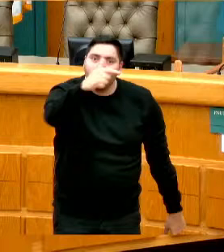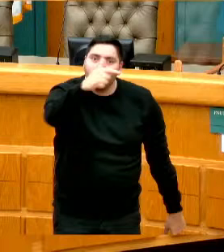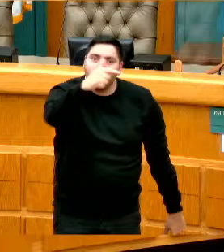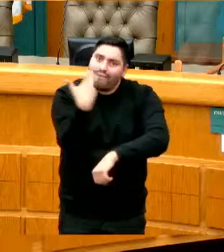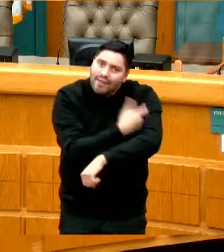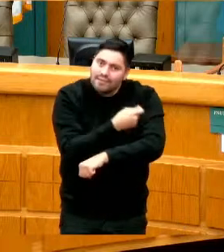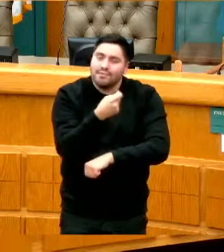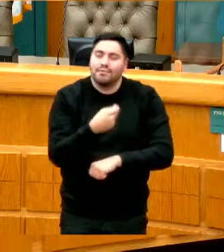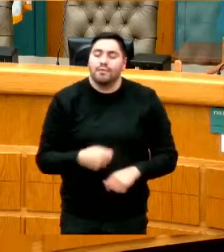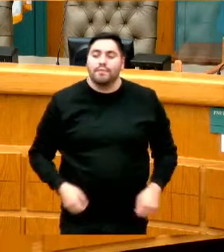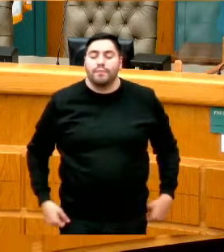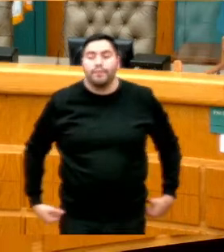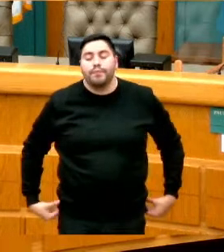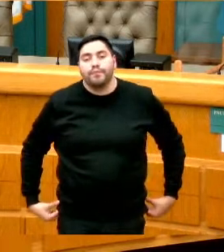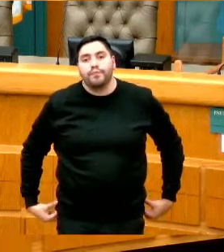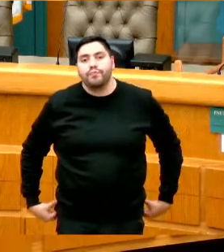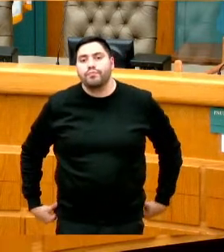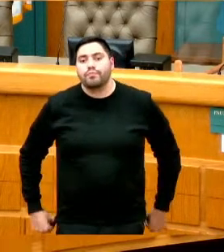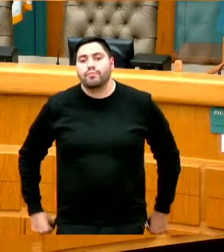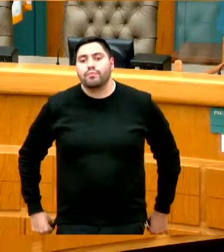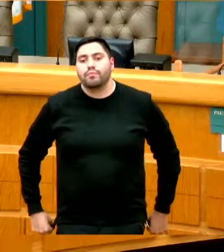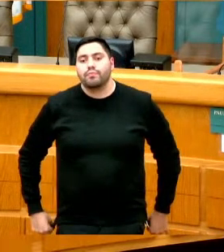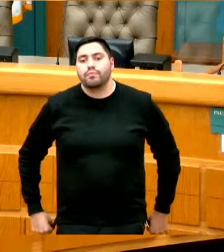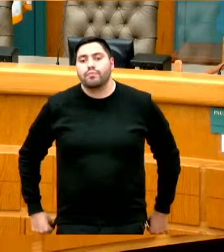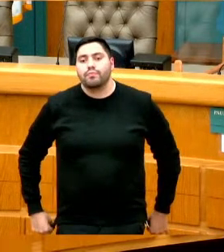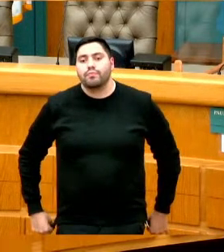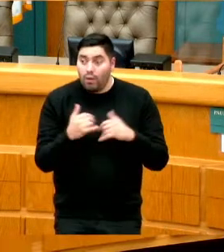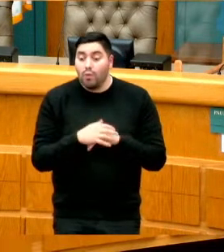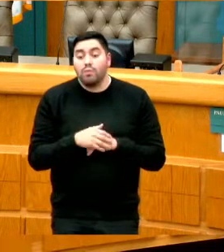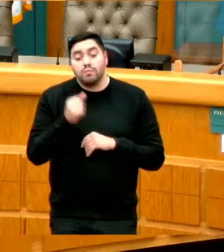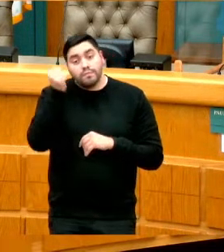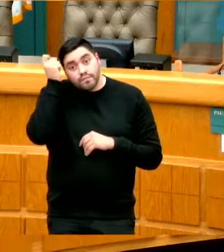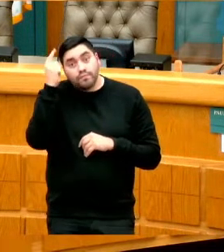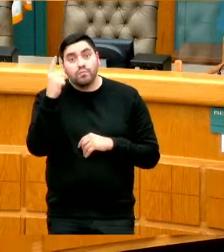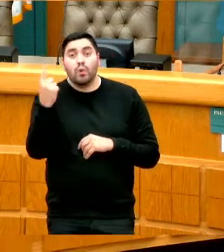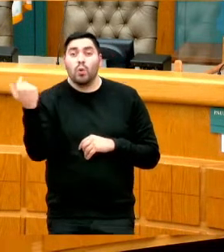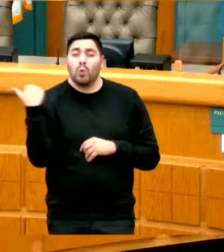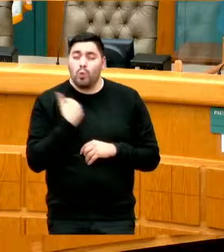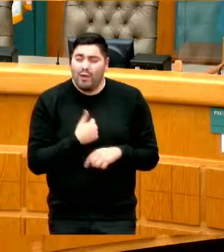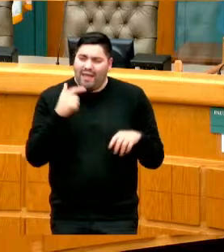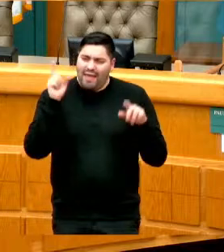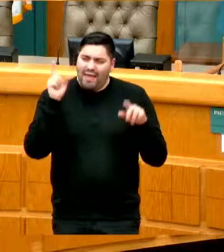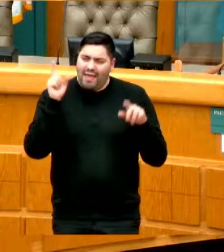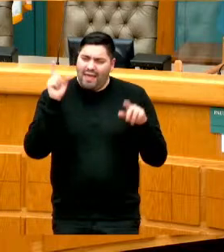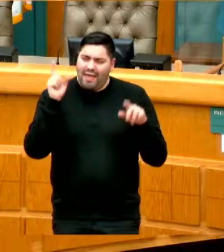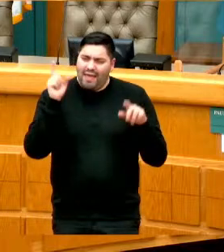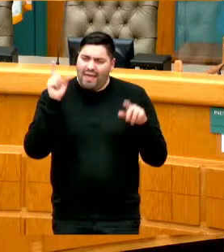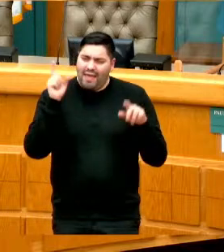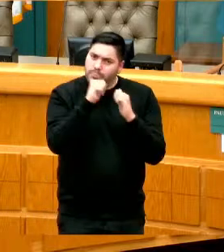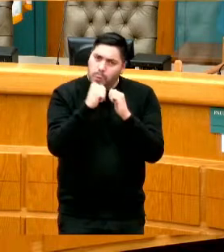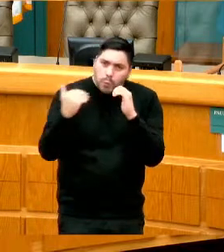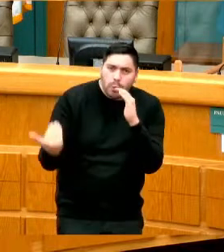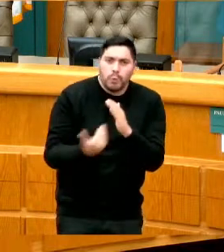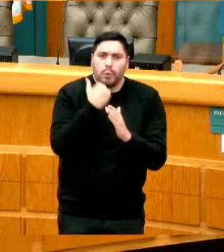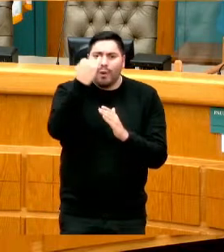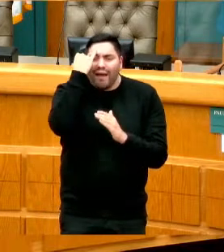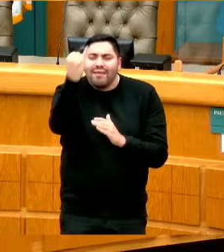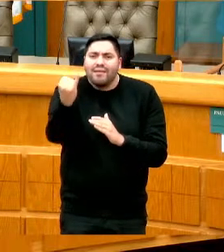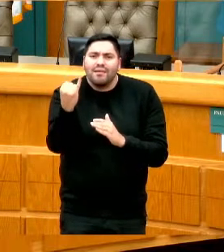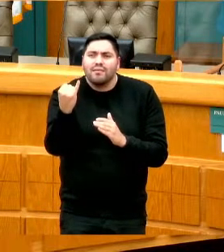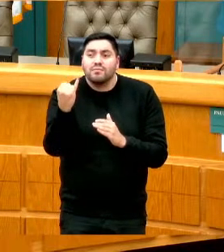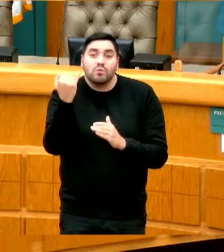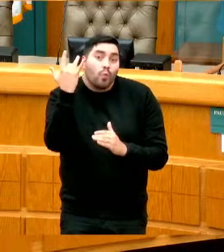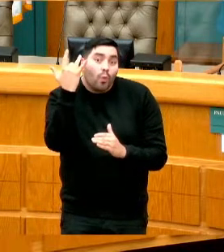So as we logistically come up with new ideas to make certain